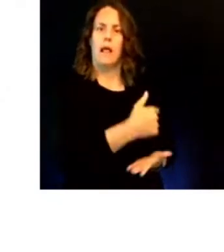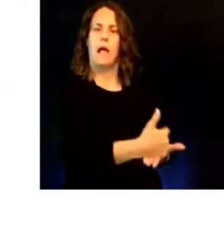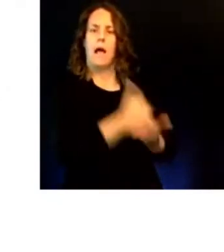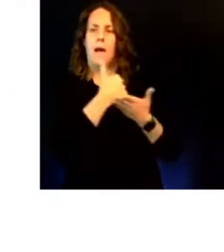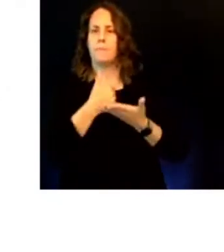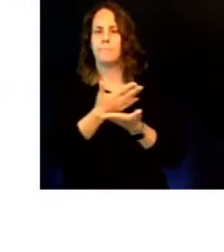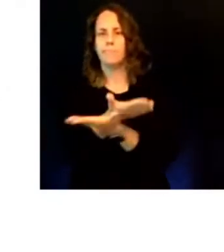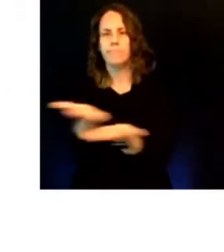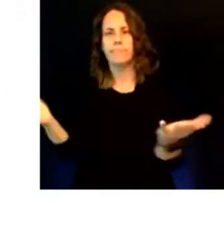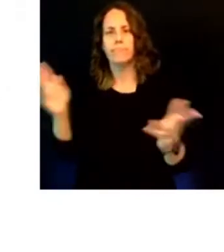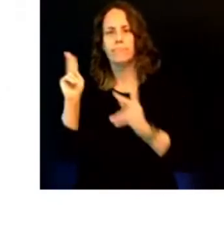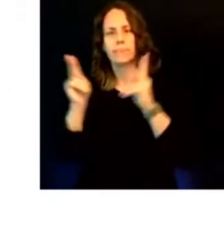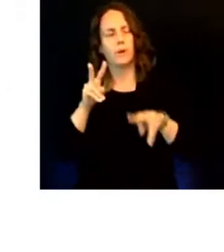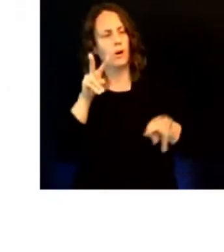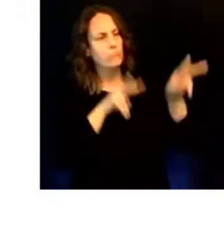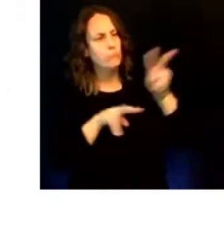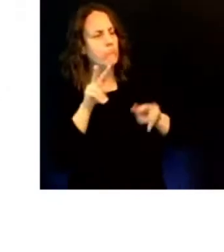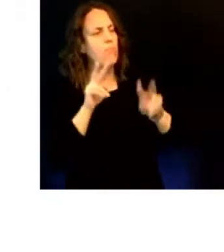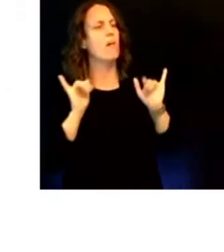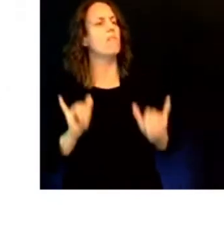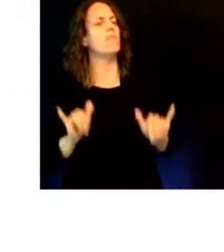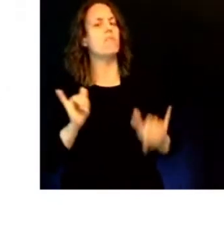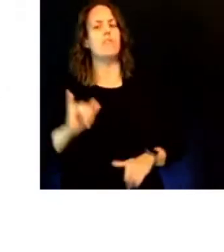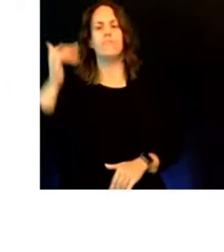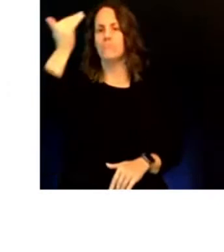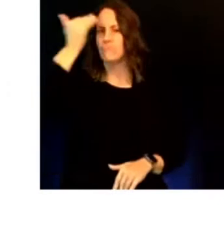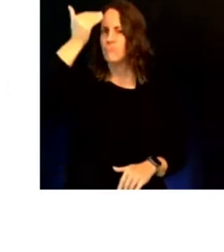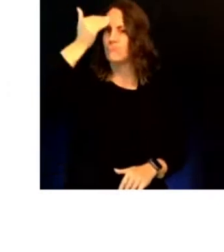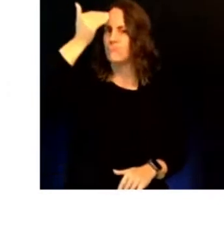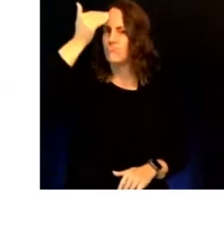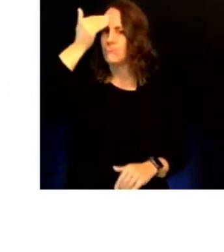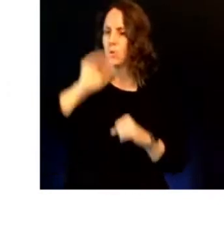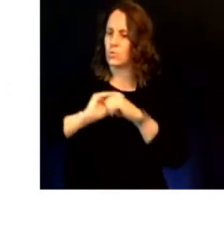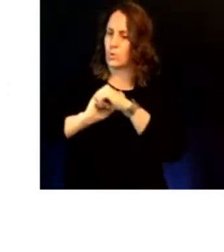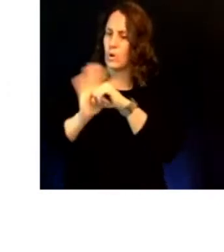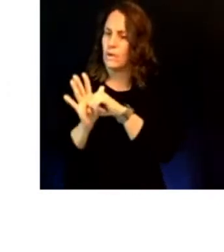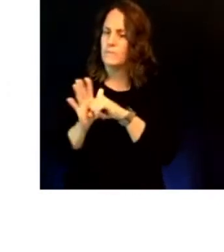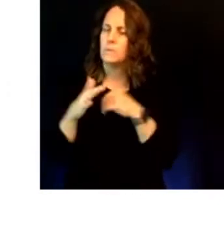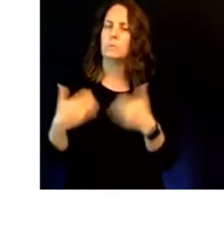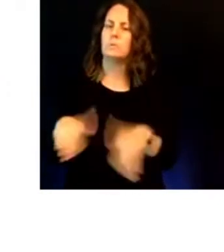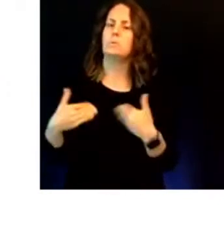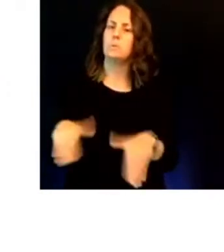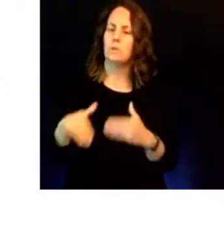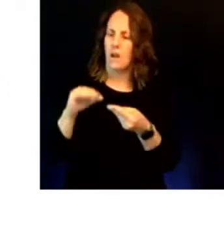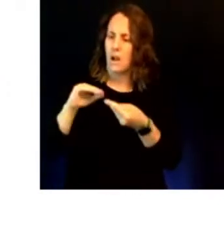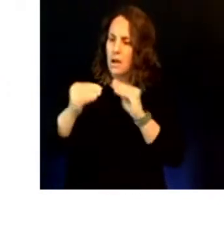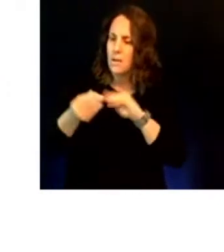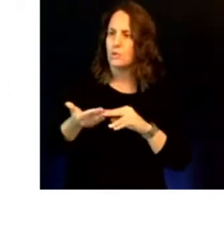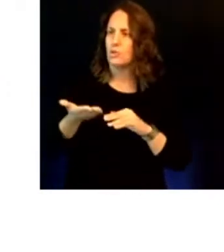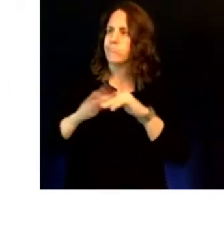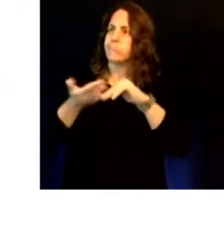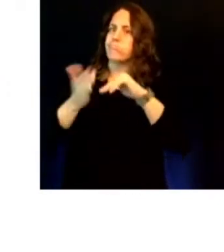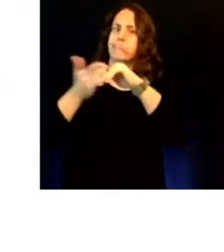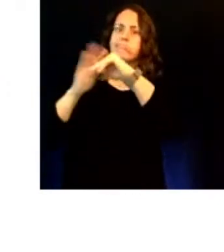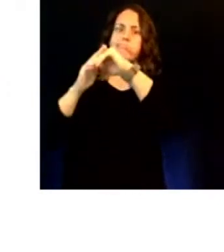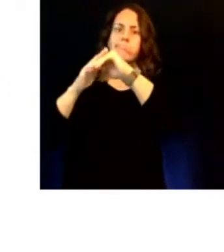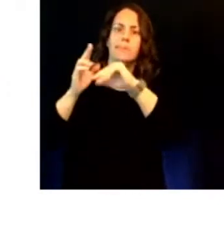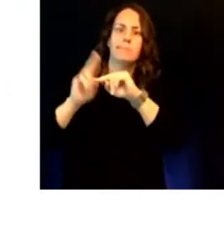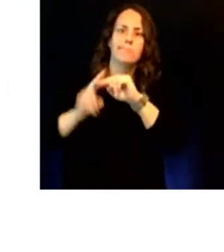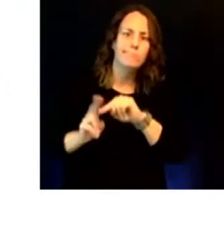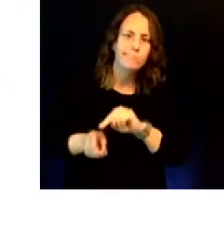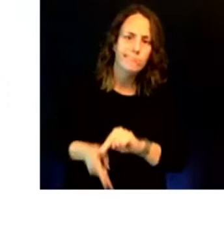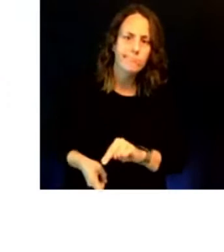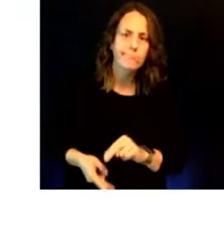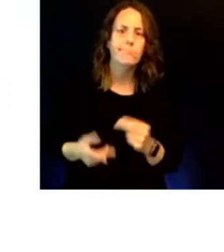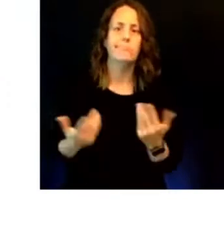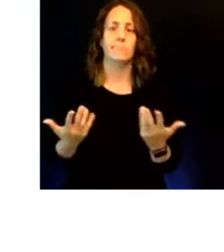pandemic. Again, I want to reiterate that the COVID-19 vaccines are effective, and getting vaccinated, wearing masks, and